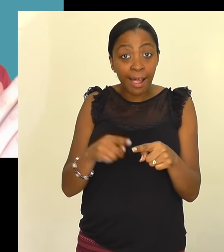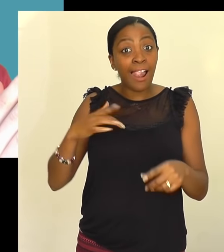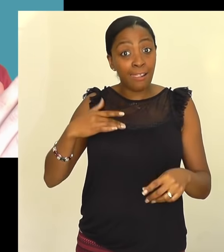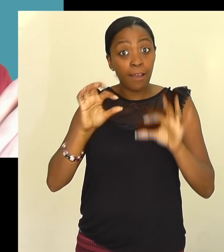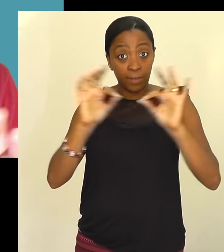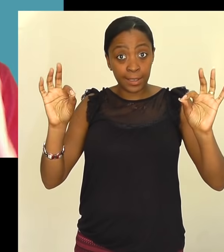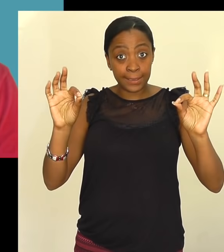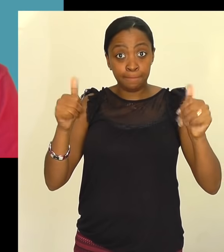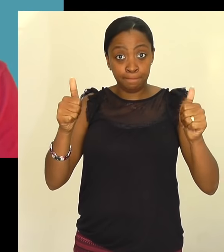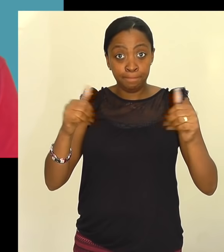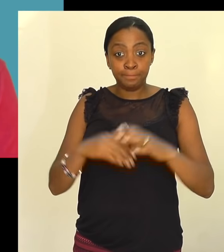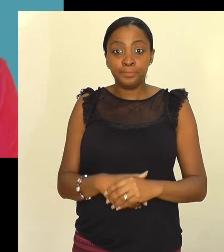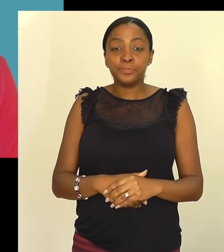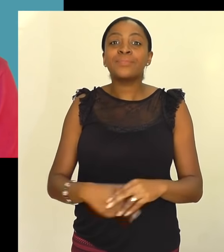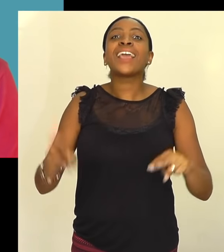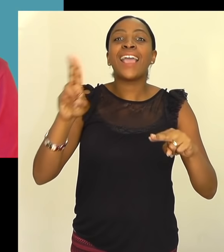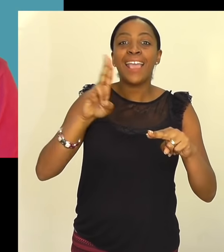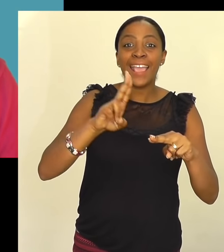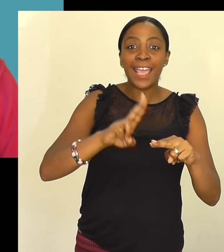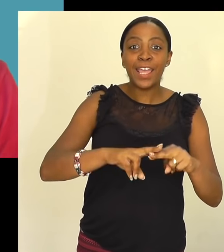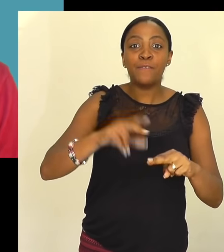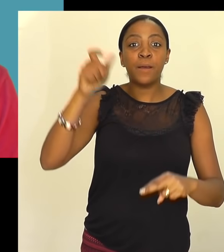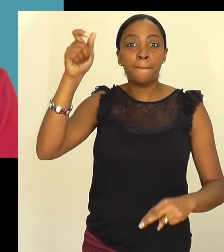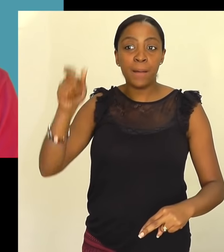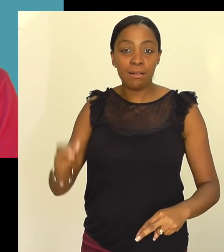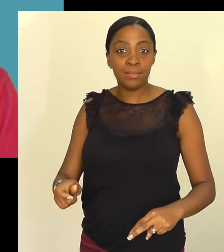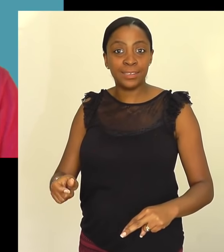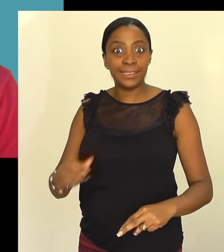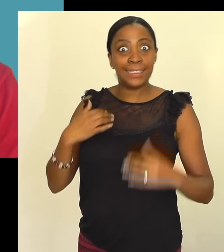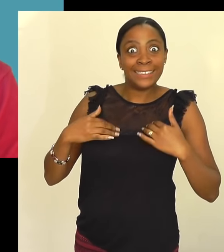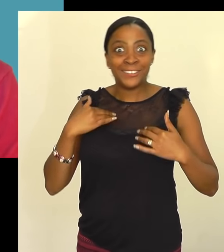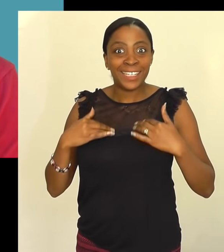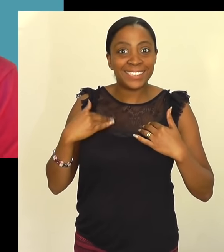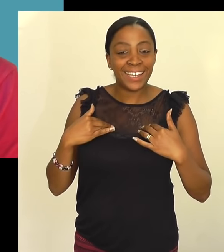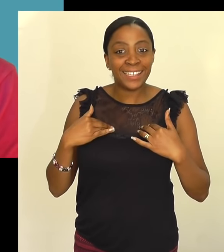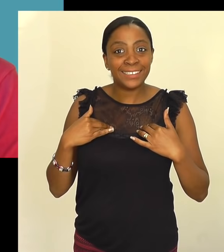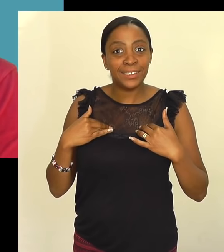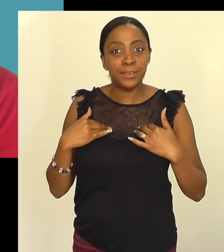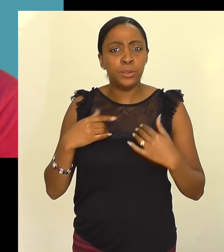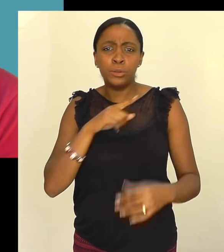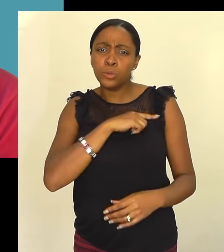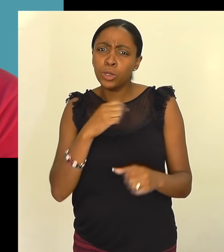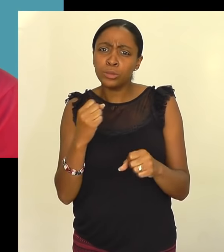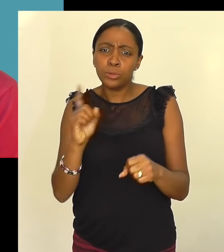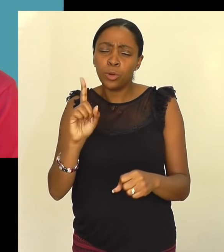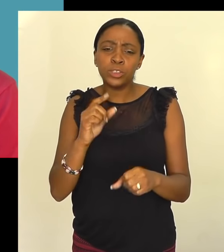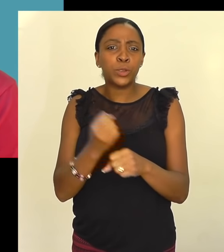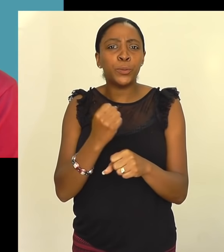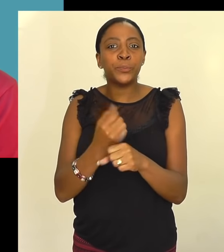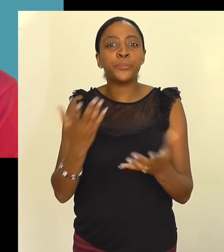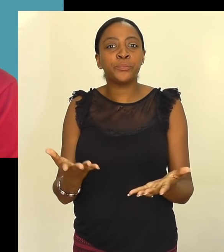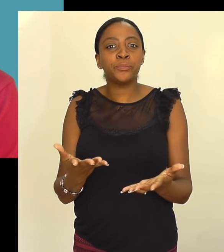know. If they do show interest, then the second step is to send them a link to register